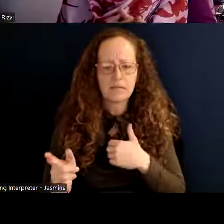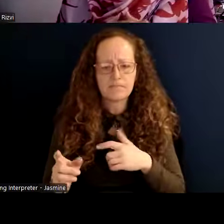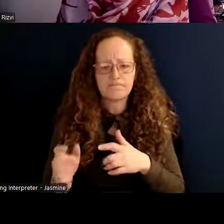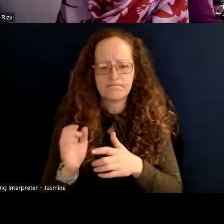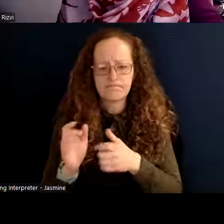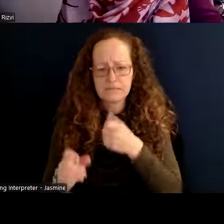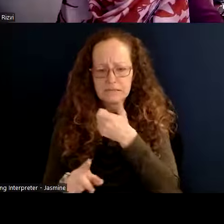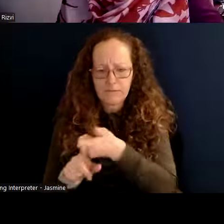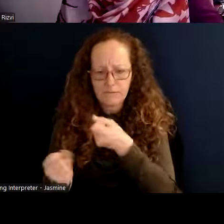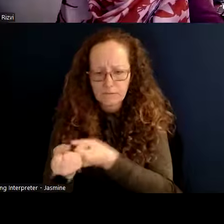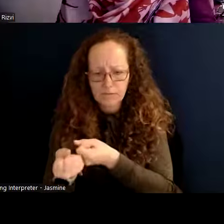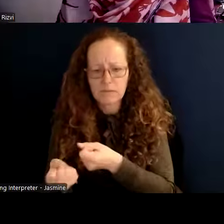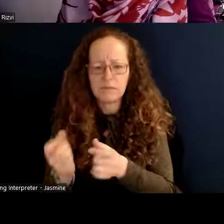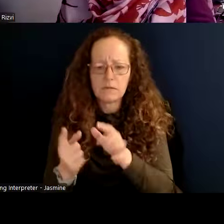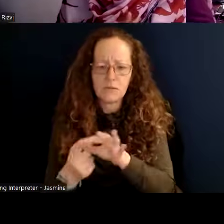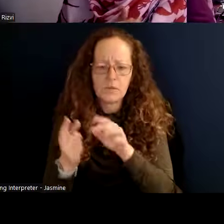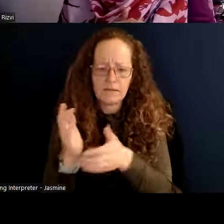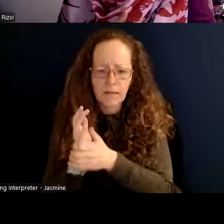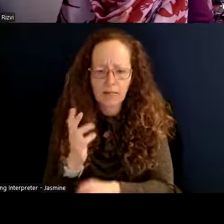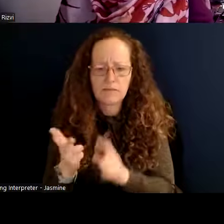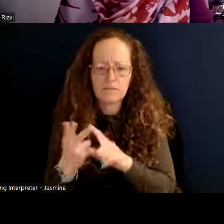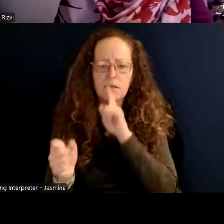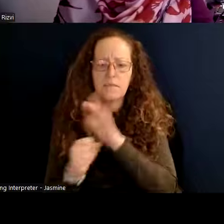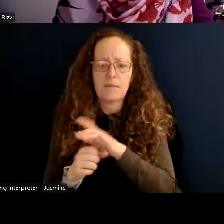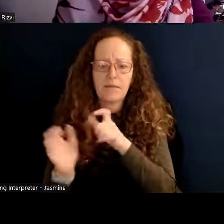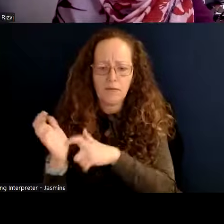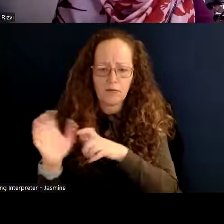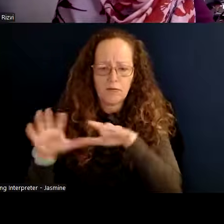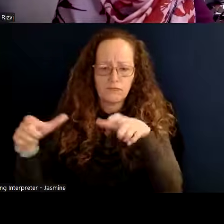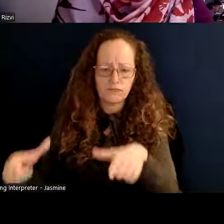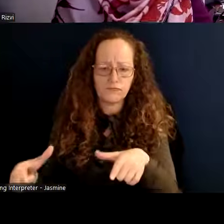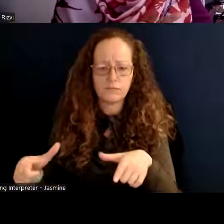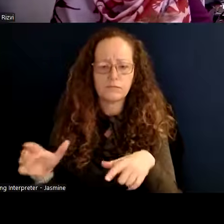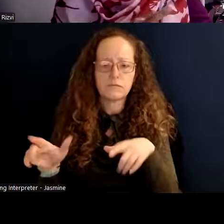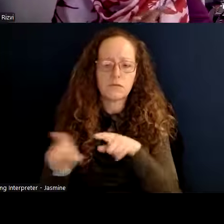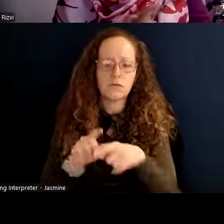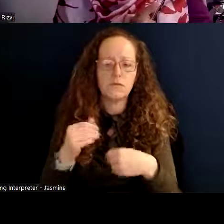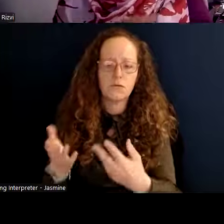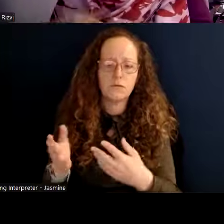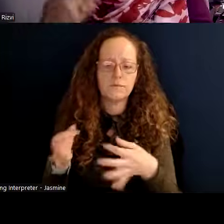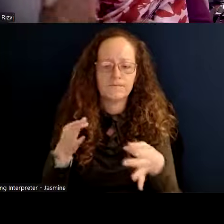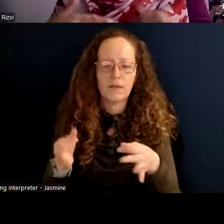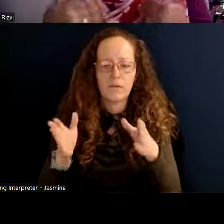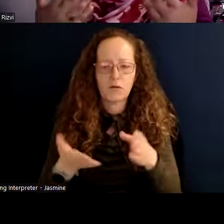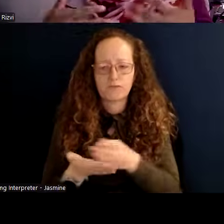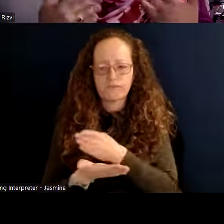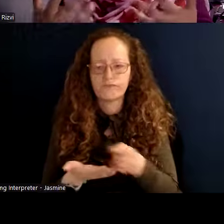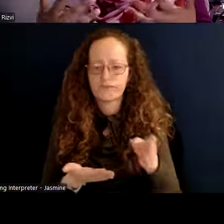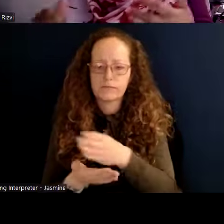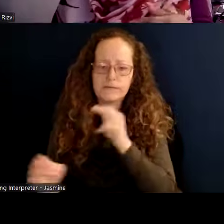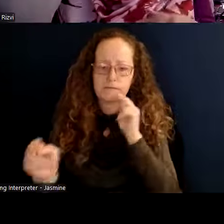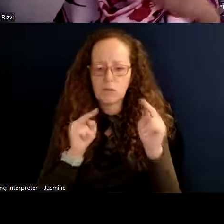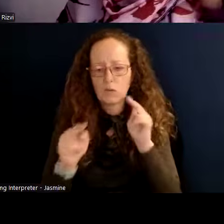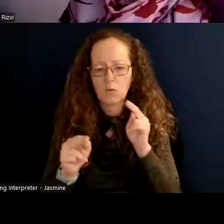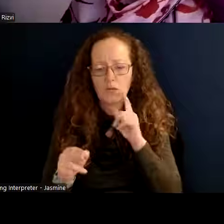provides an insight into the ways by which Najamuddin negotiated his space within the colonial bureaucracy, continuously advocating for better